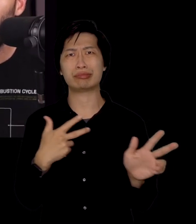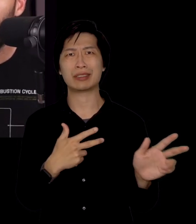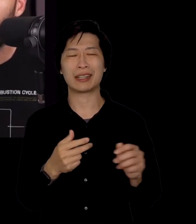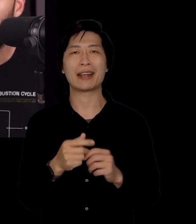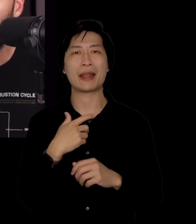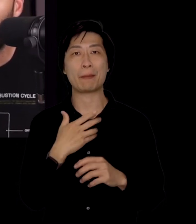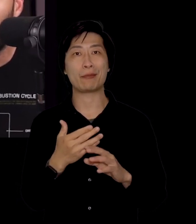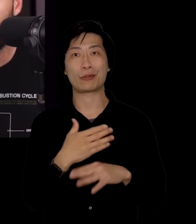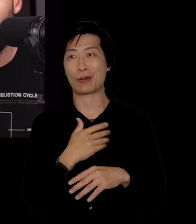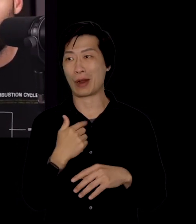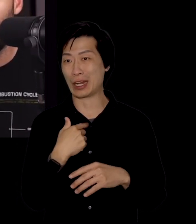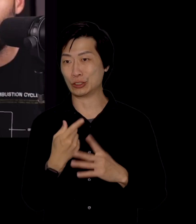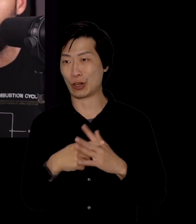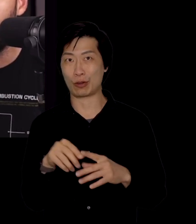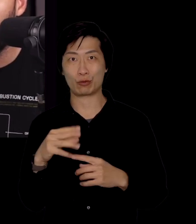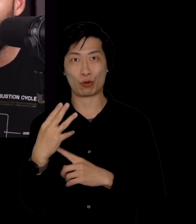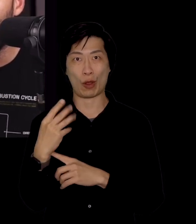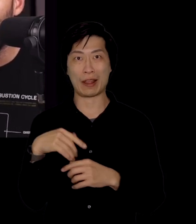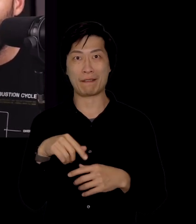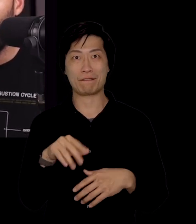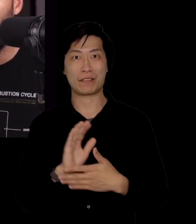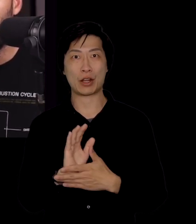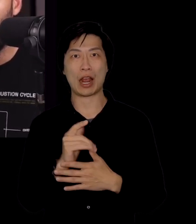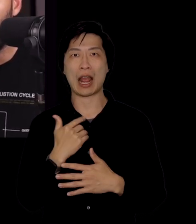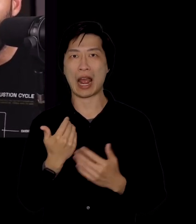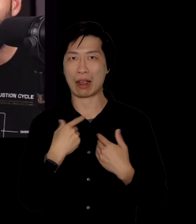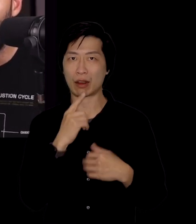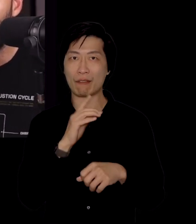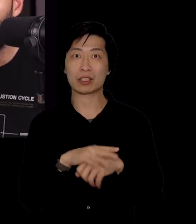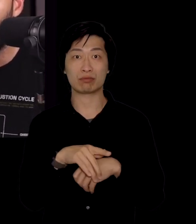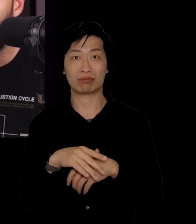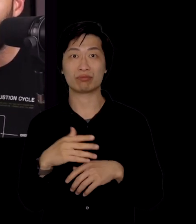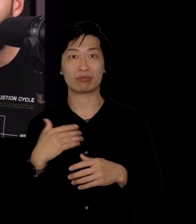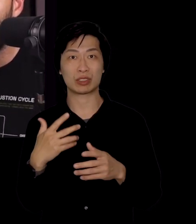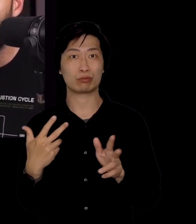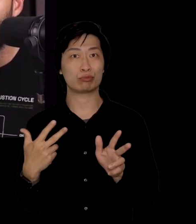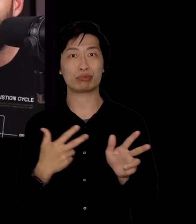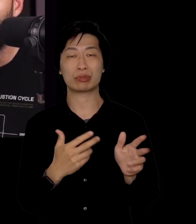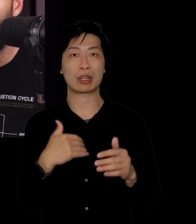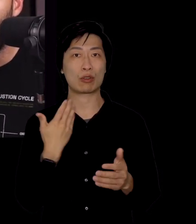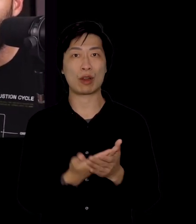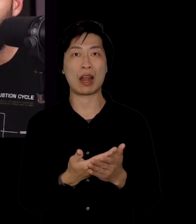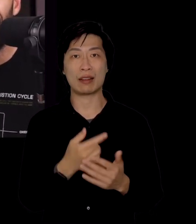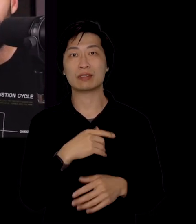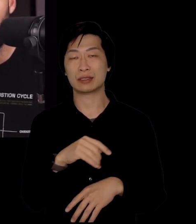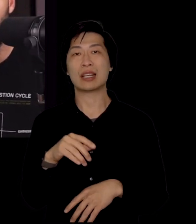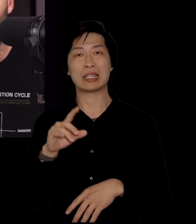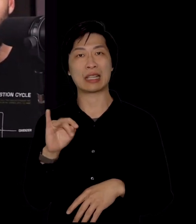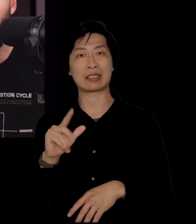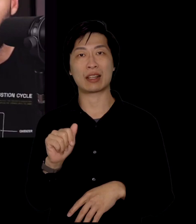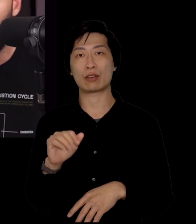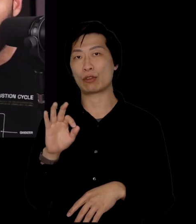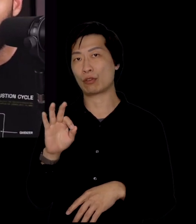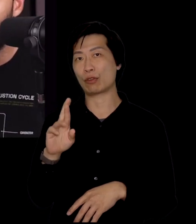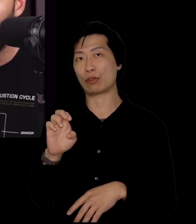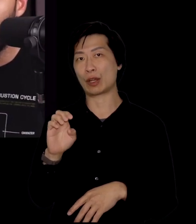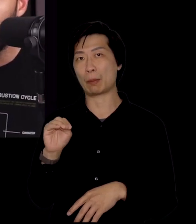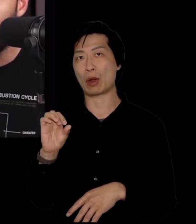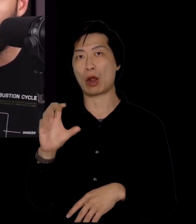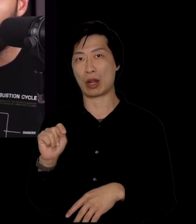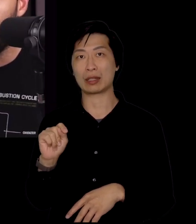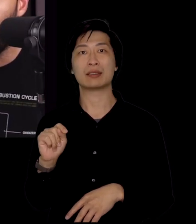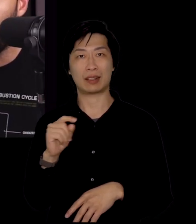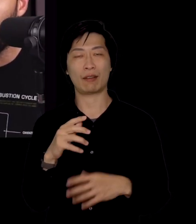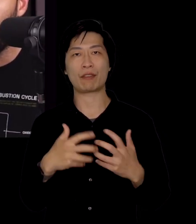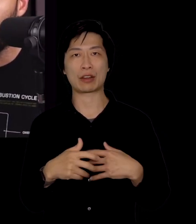a few minutes before I started recording this video, we got confirmation that these carriers arrived at Tesla's Fremont factory. So you can